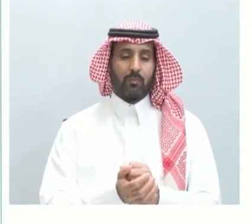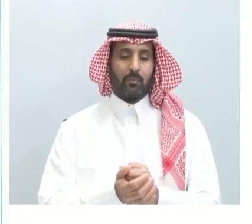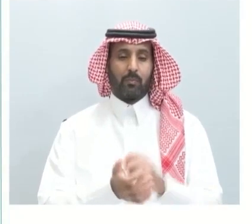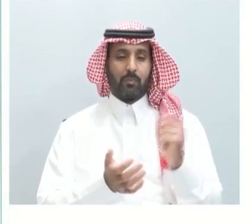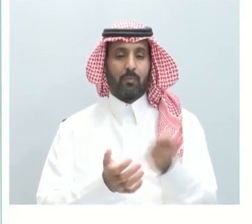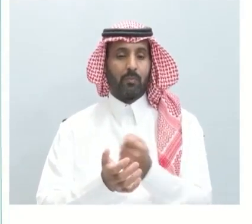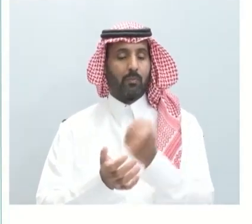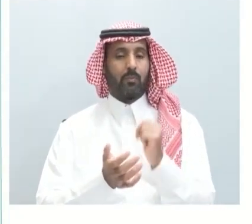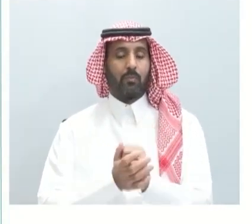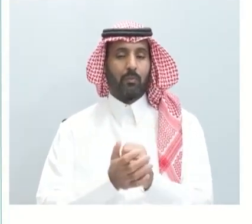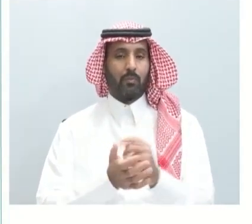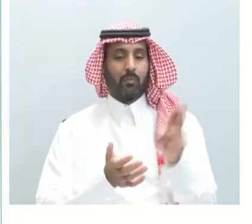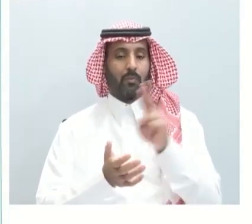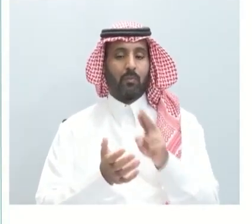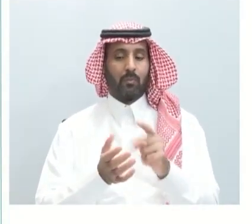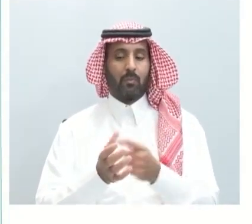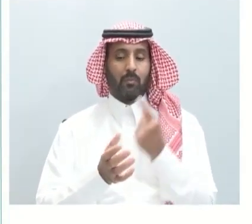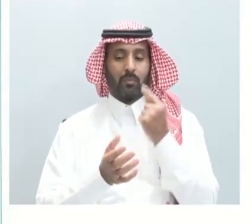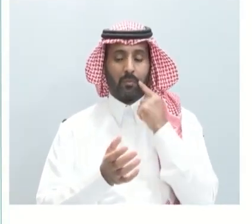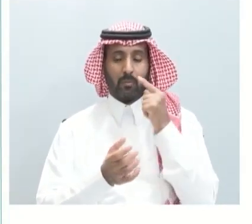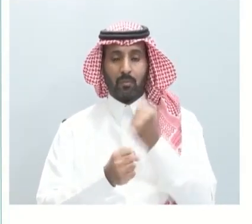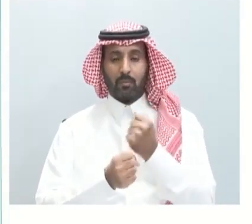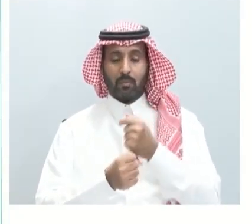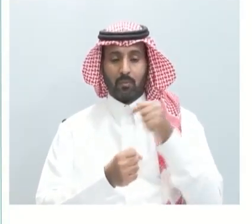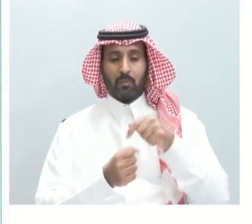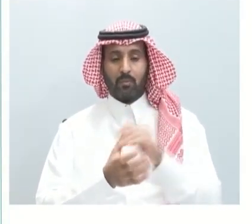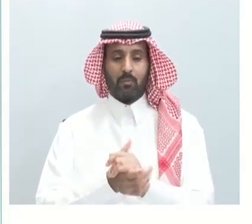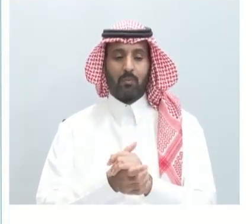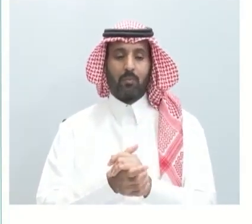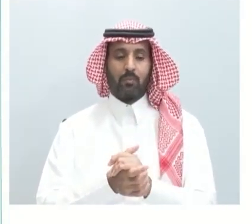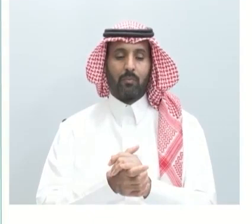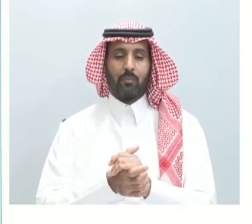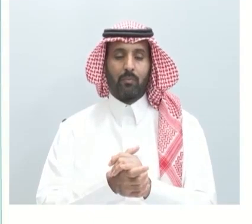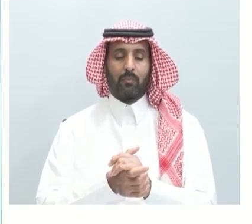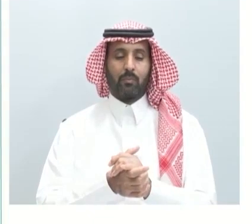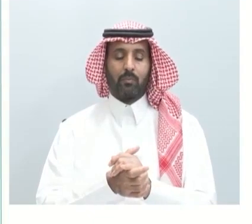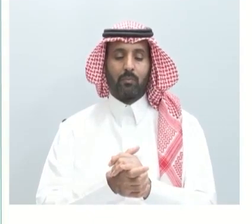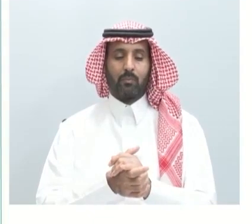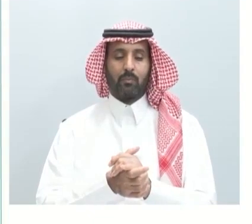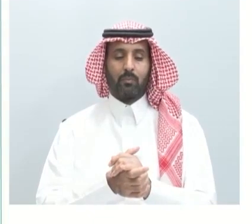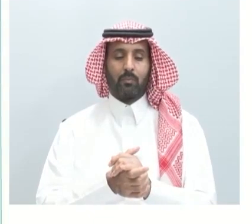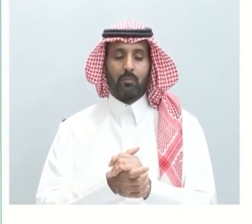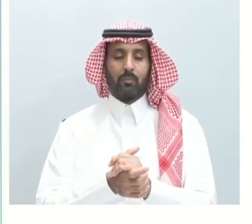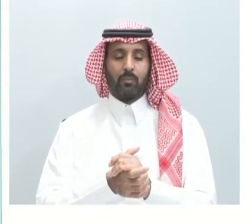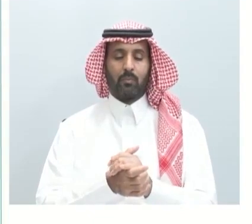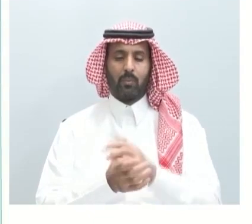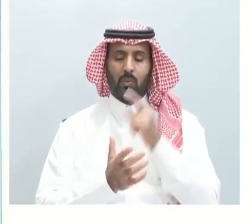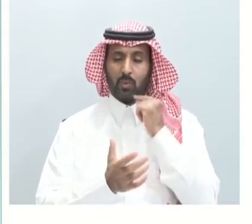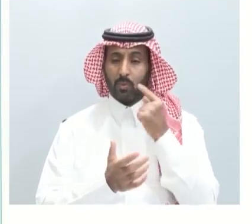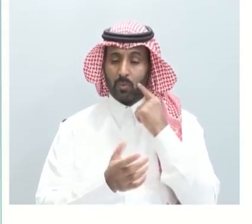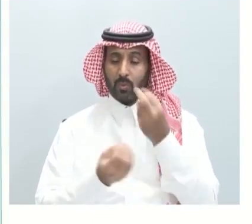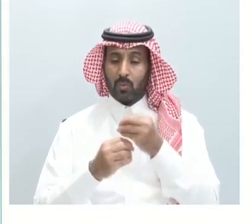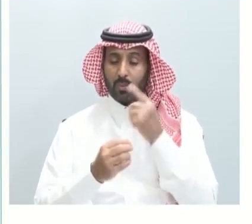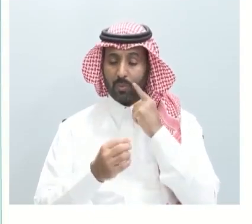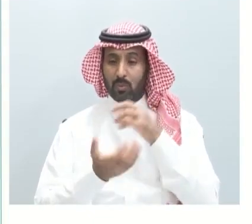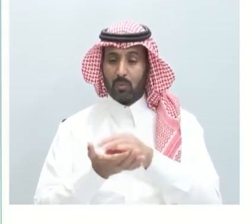question? Use the superlative and the present perfect as a question. Very good. Number two, what's the most exciting